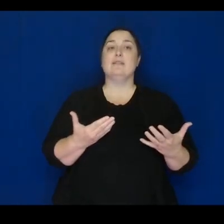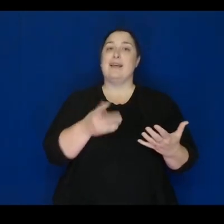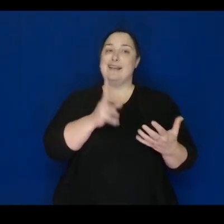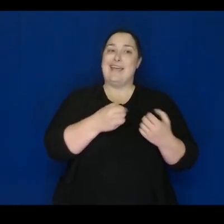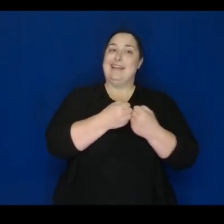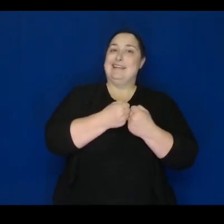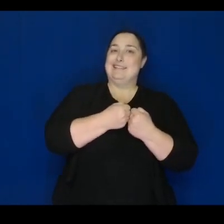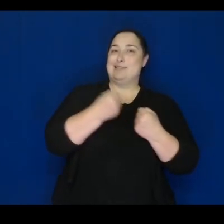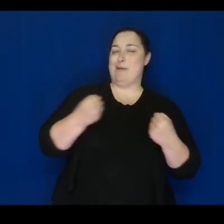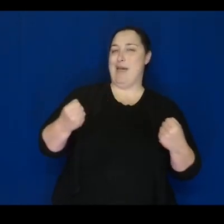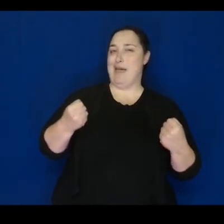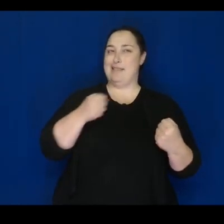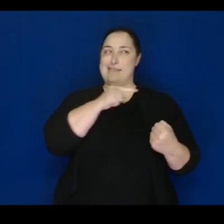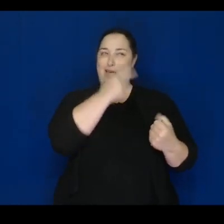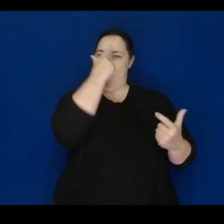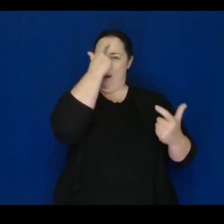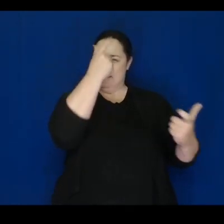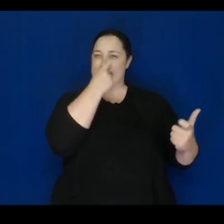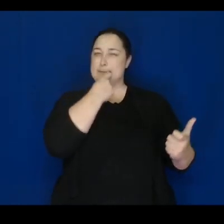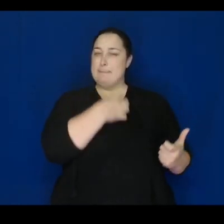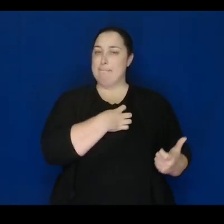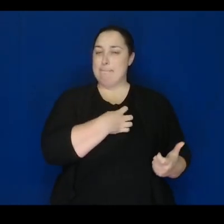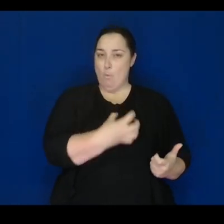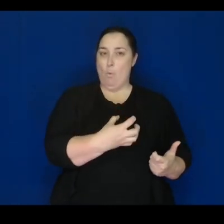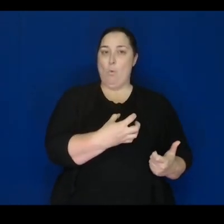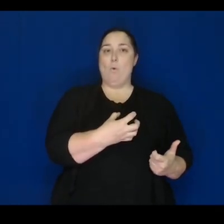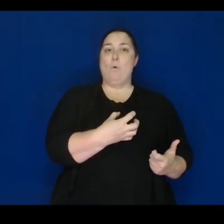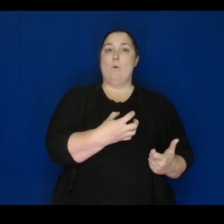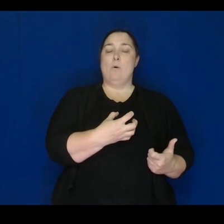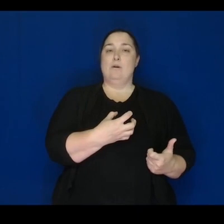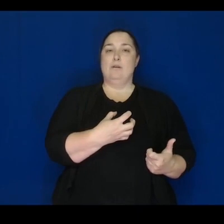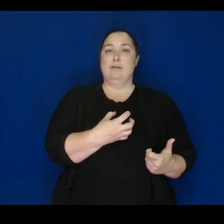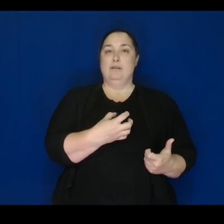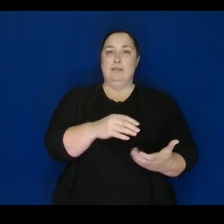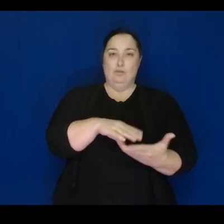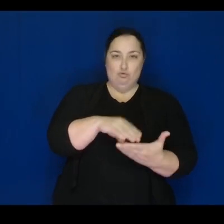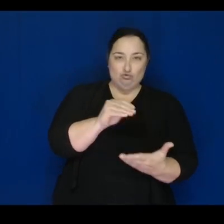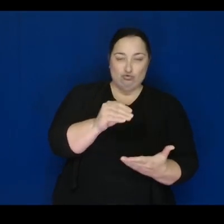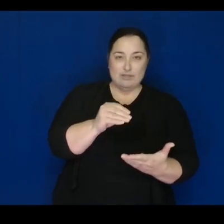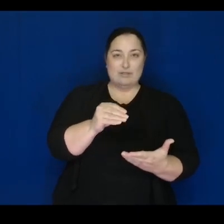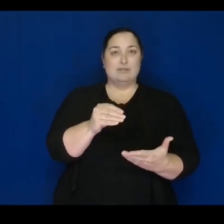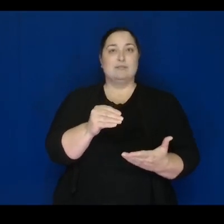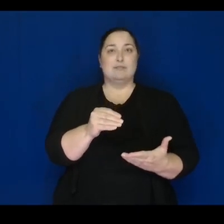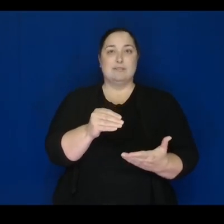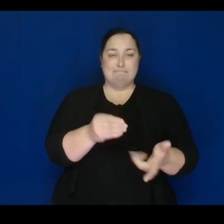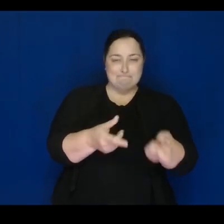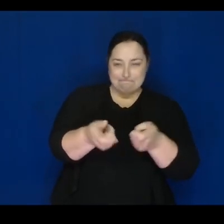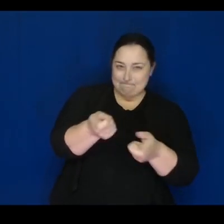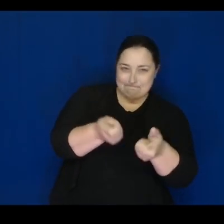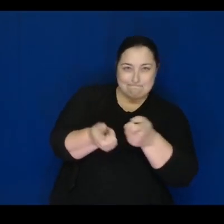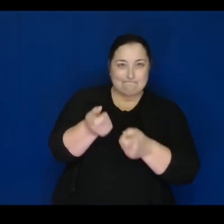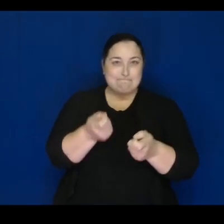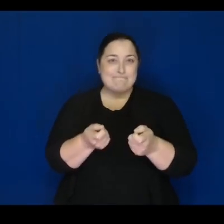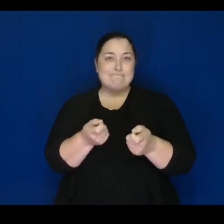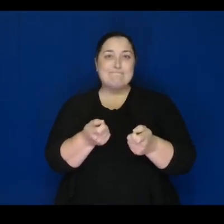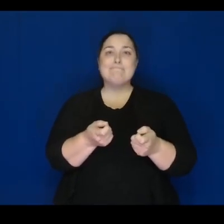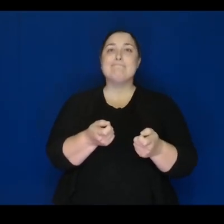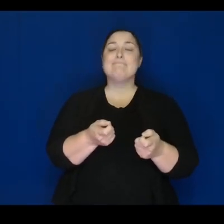that, expand on the ideas and what the students have kind of talked about. And